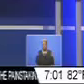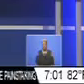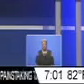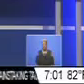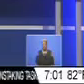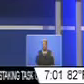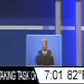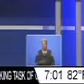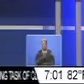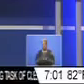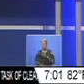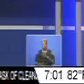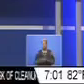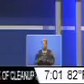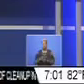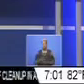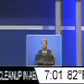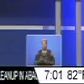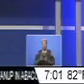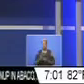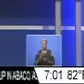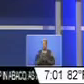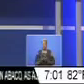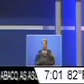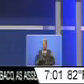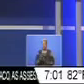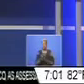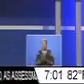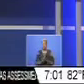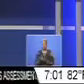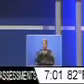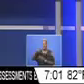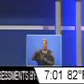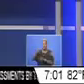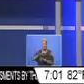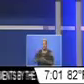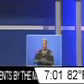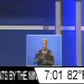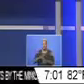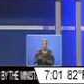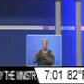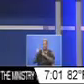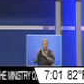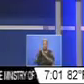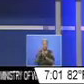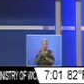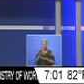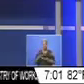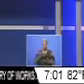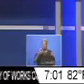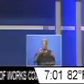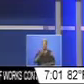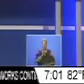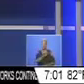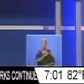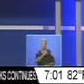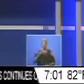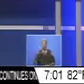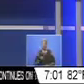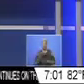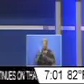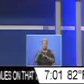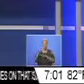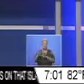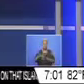The world now has a general account of Hurricane Dorian's impact on the Bahamas. Good evening, I'm Jiminita Swain, and welcome to the